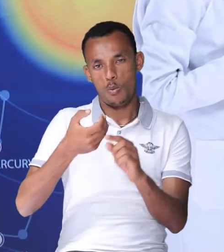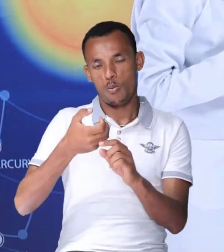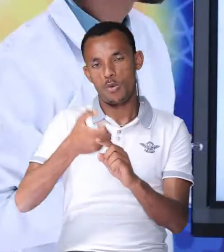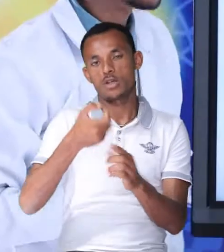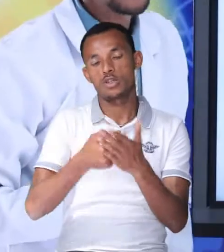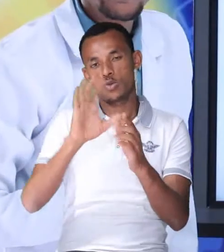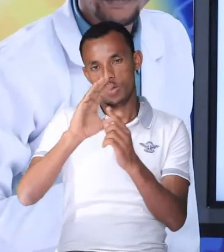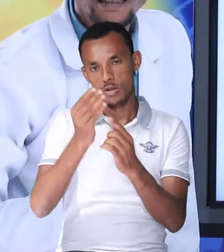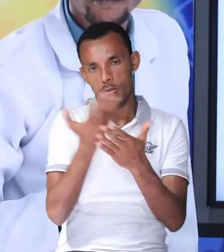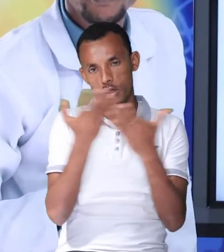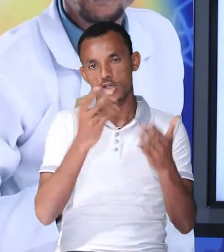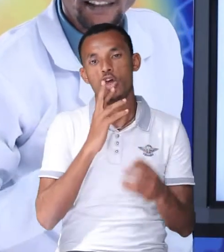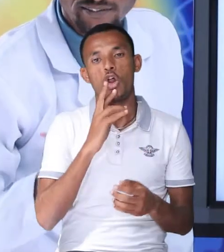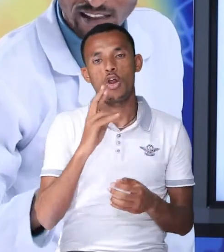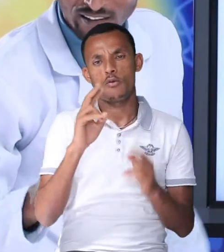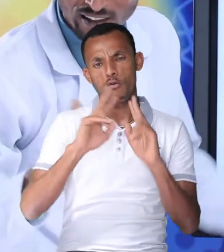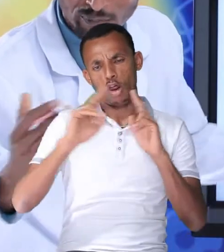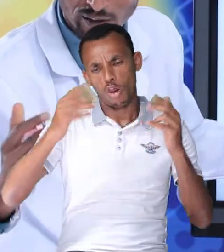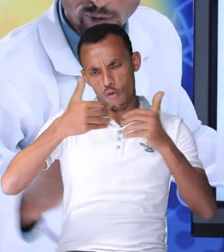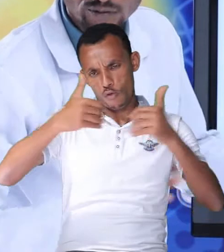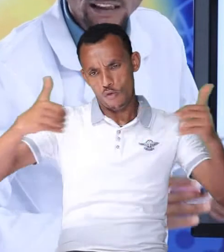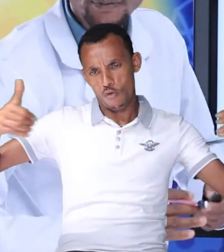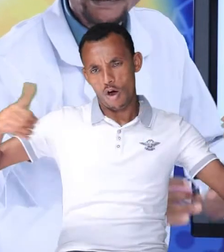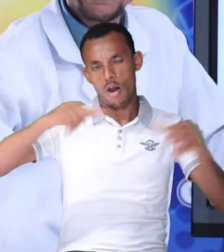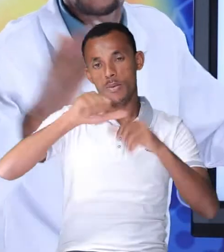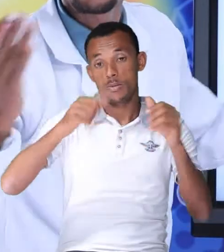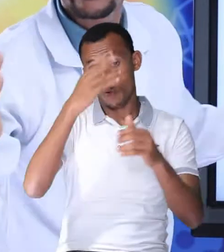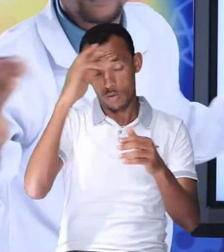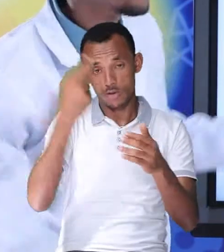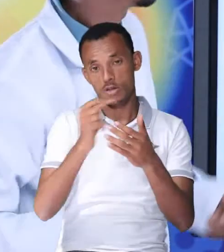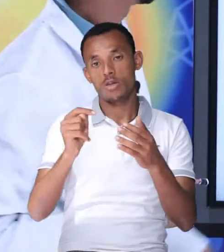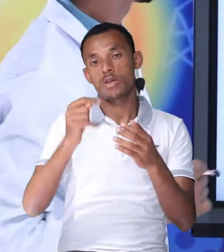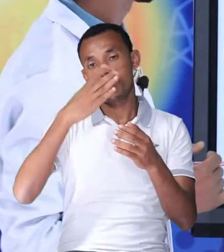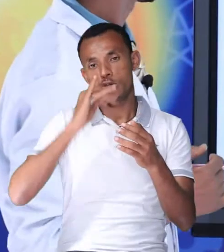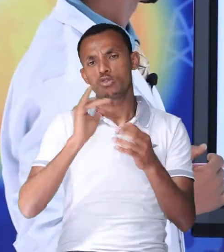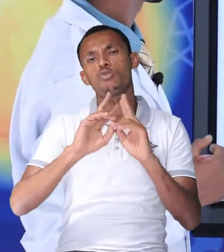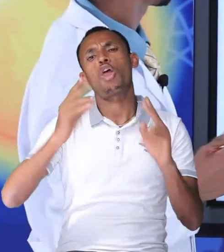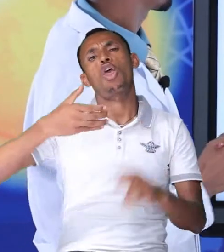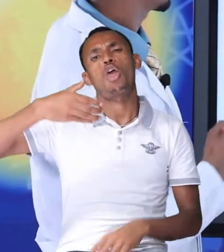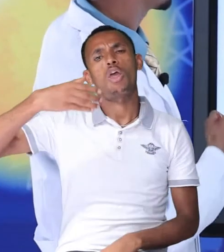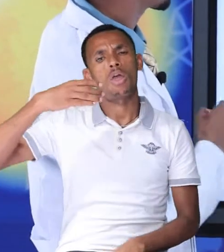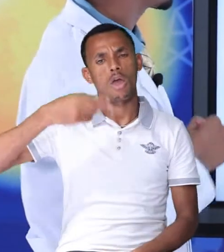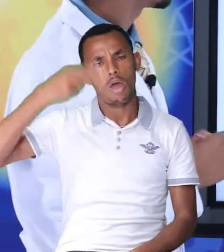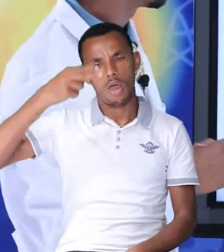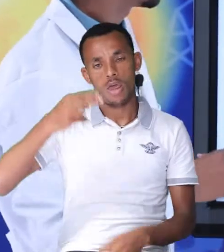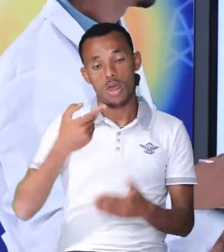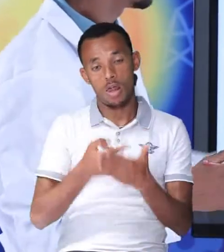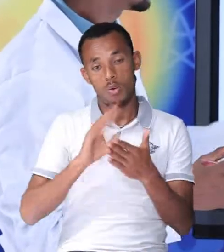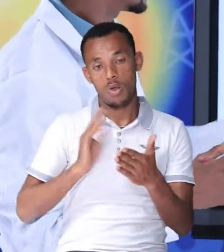condition, particles are very far apart because the temperature is very high. Here we